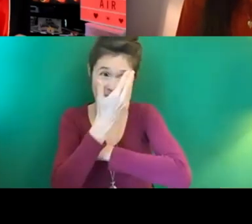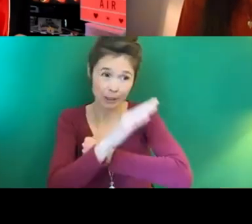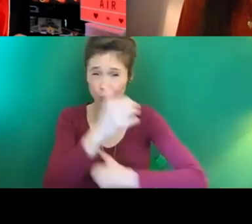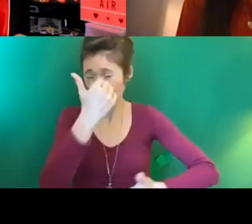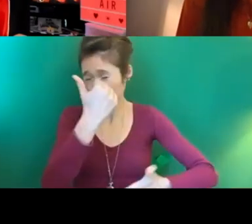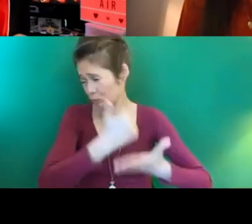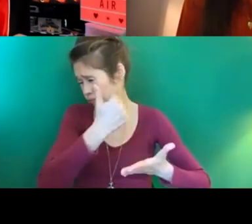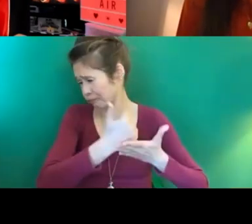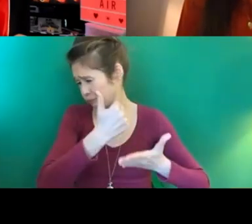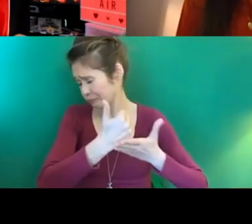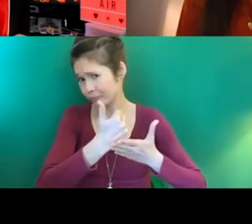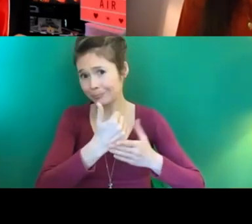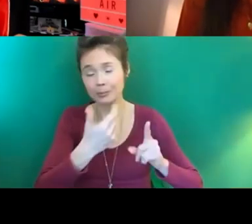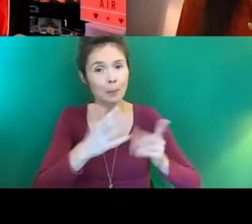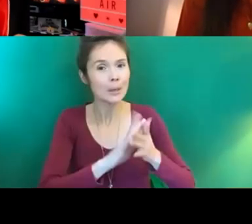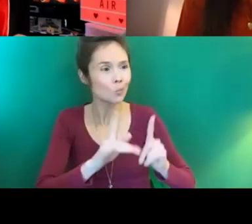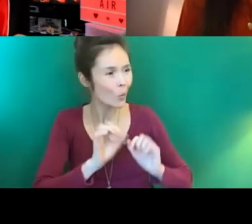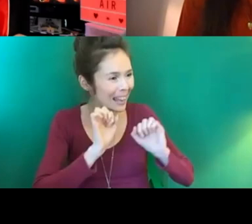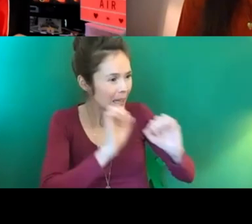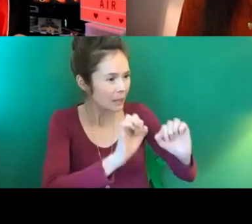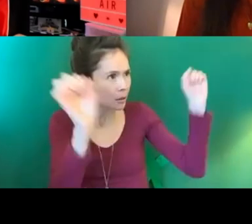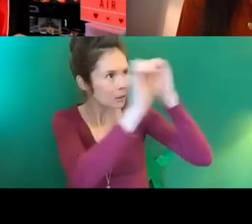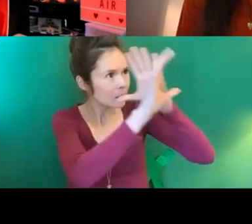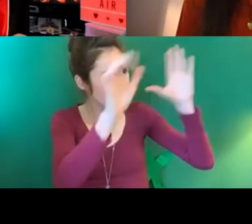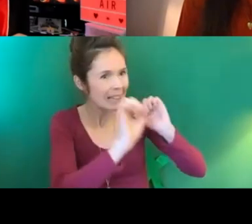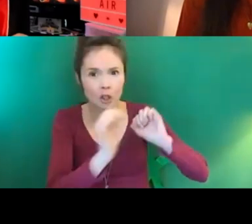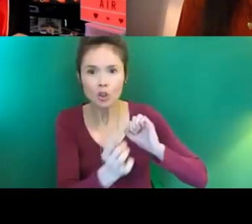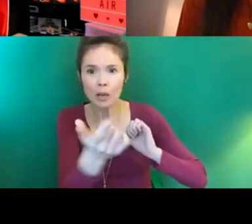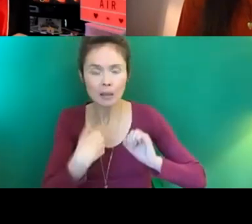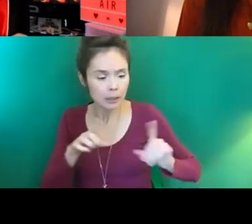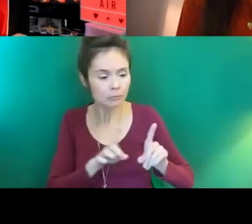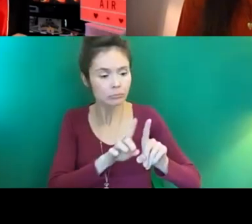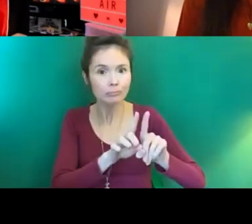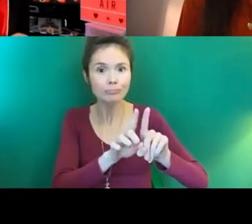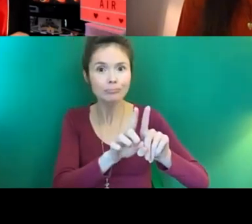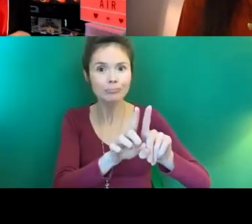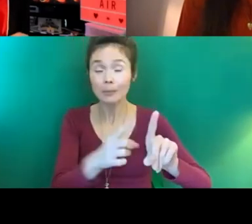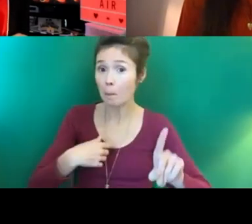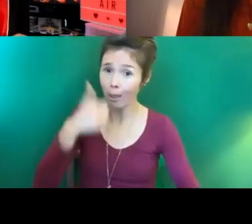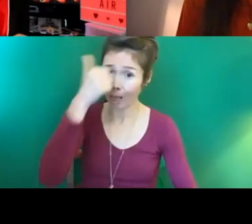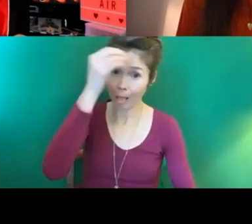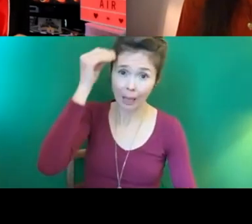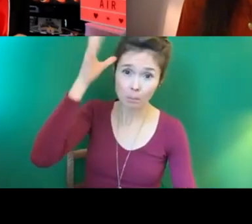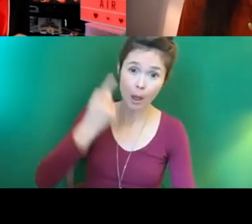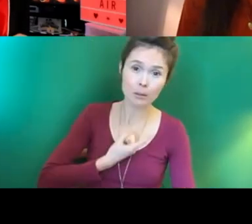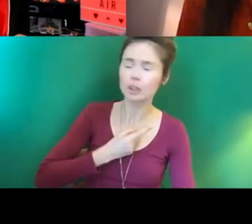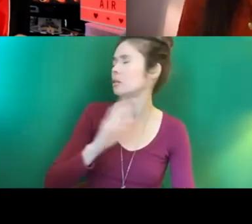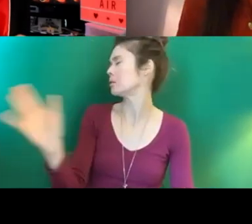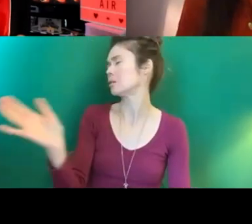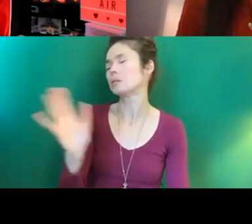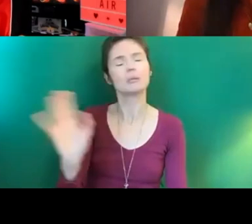learn and go on this journey with him as well. It's certainly not one where I've ever been the expert, and I've